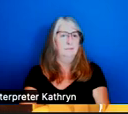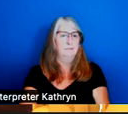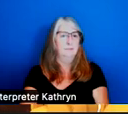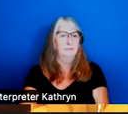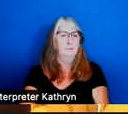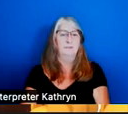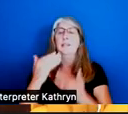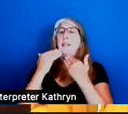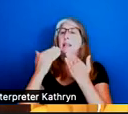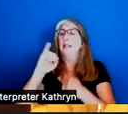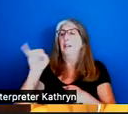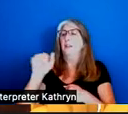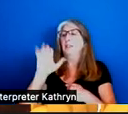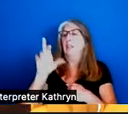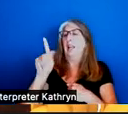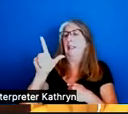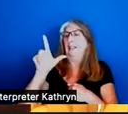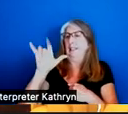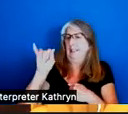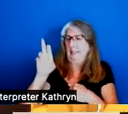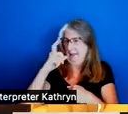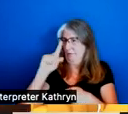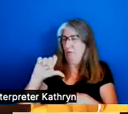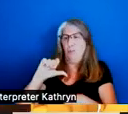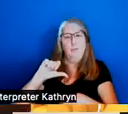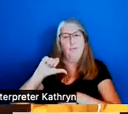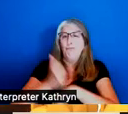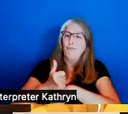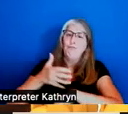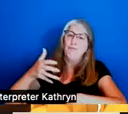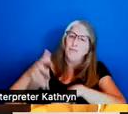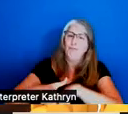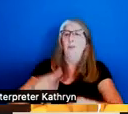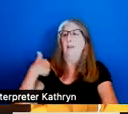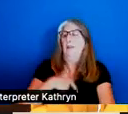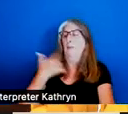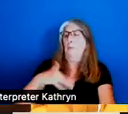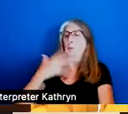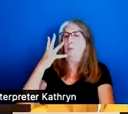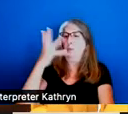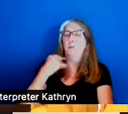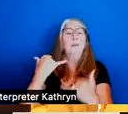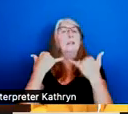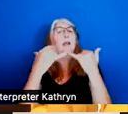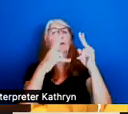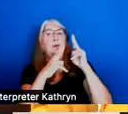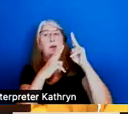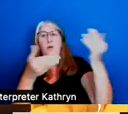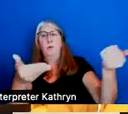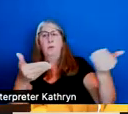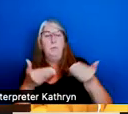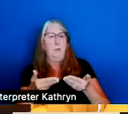Thank you, Jacqueline, for grounding us. This was just beautiful. And now it is our honor to